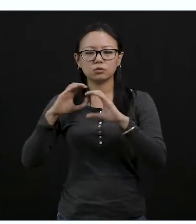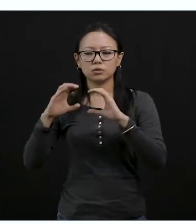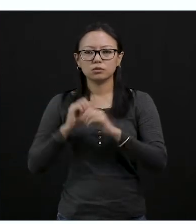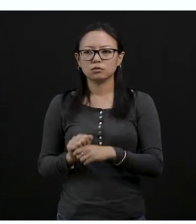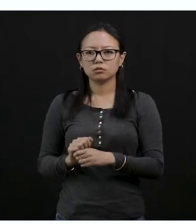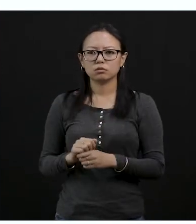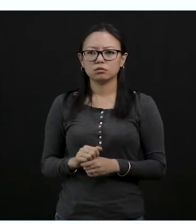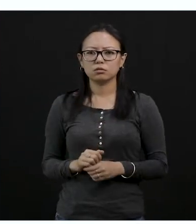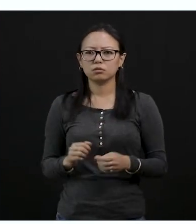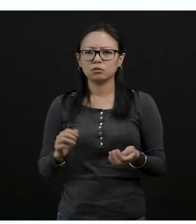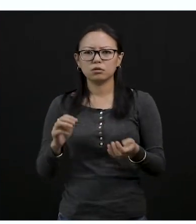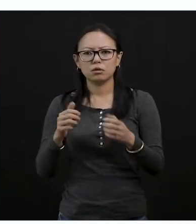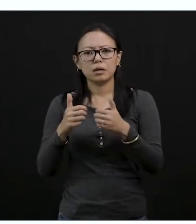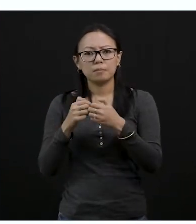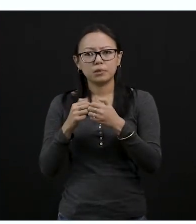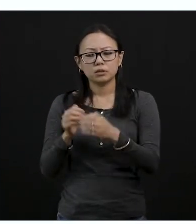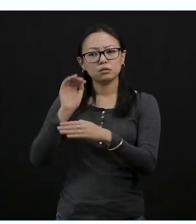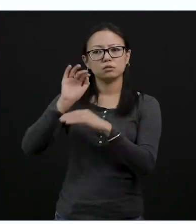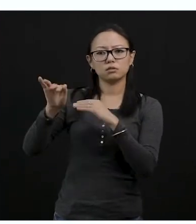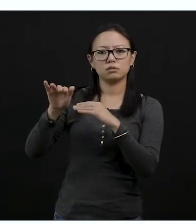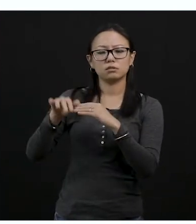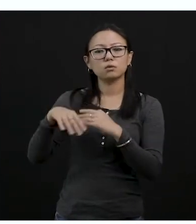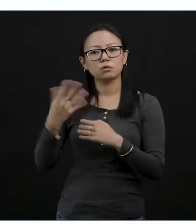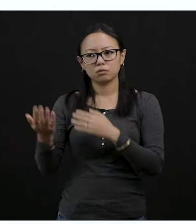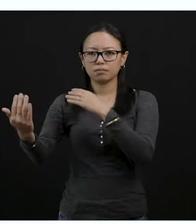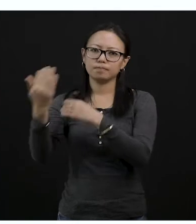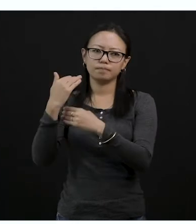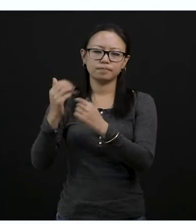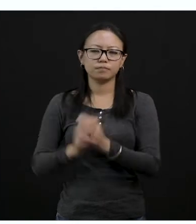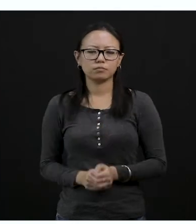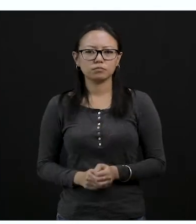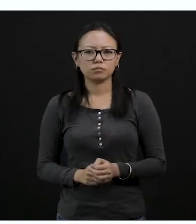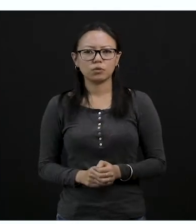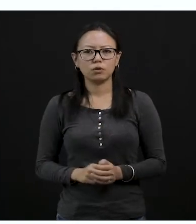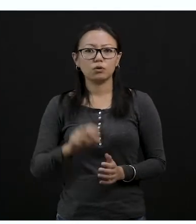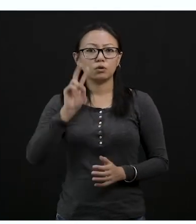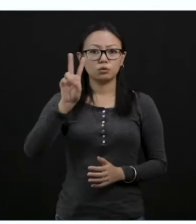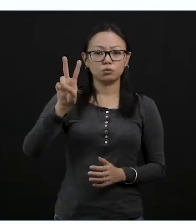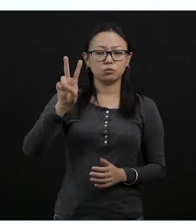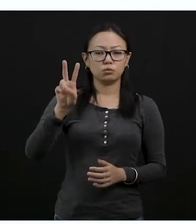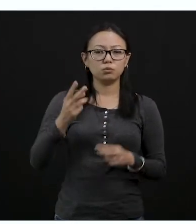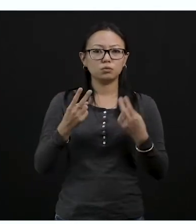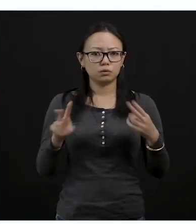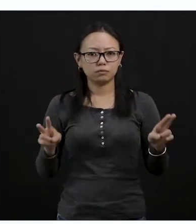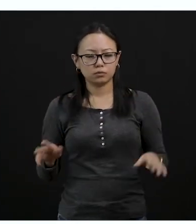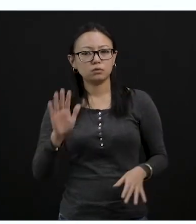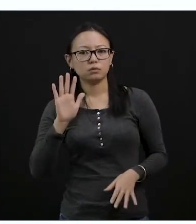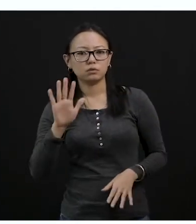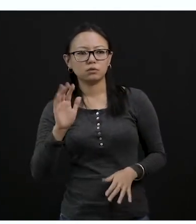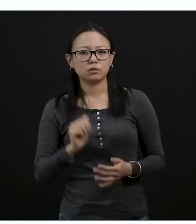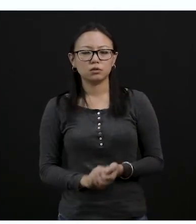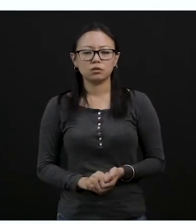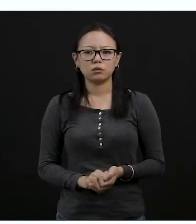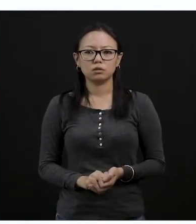communication. But communication is of two types. Okay, one communication is where two